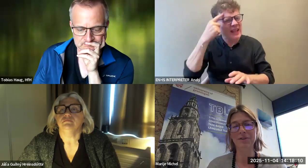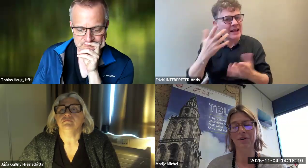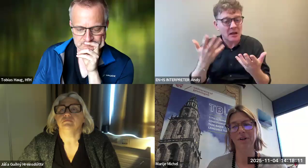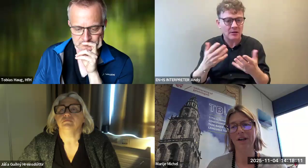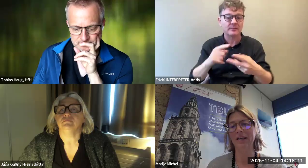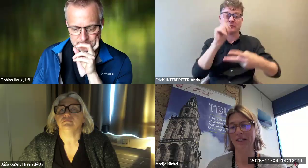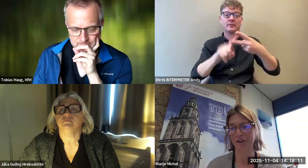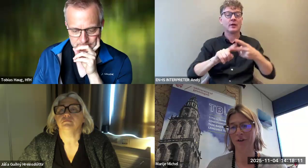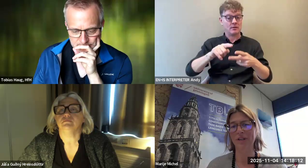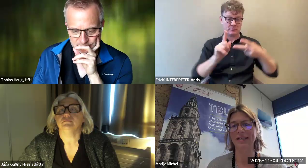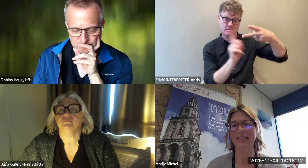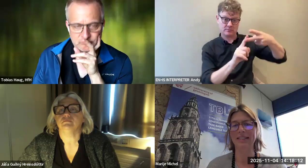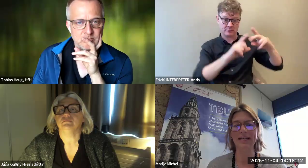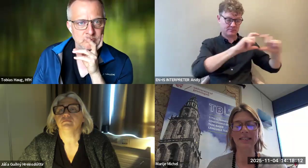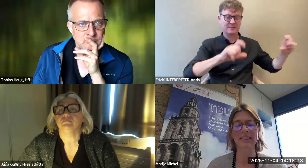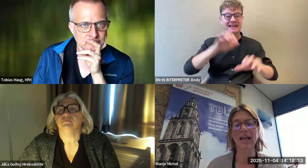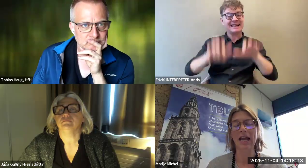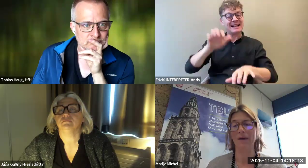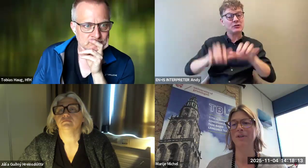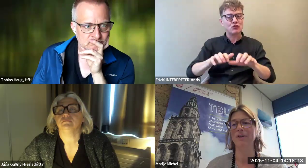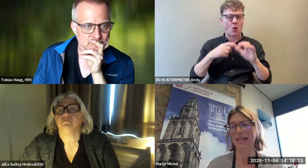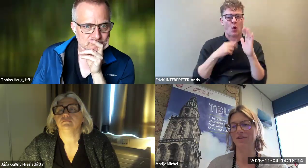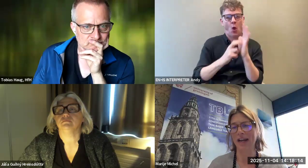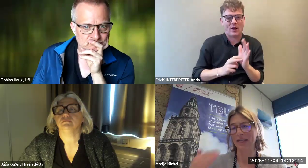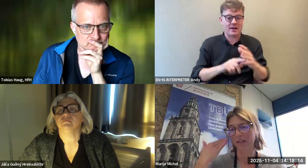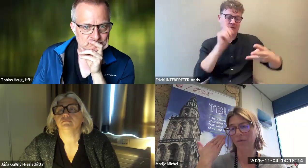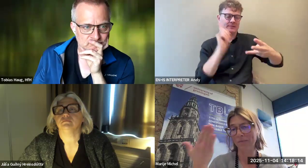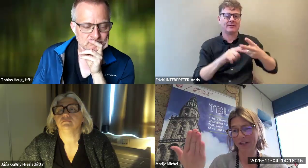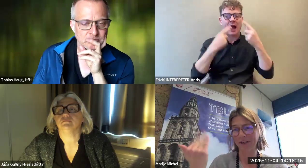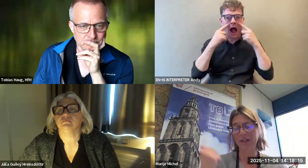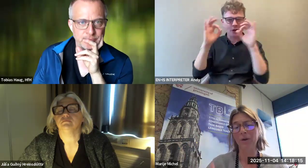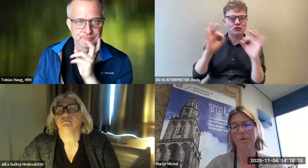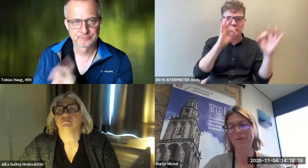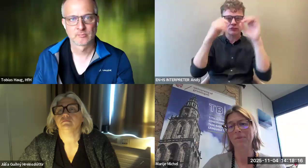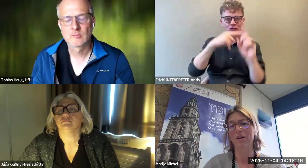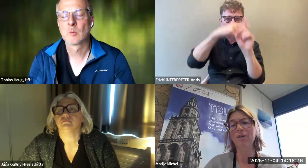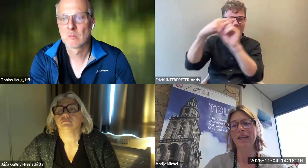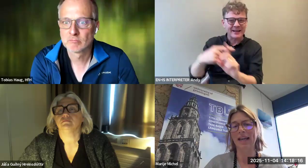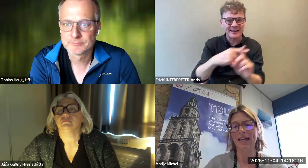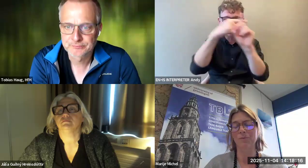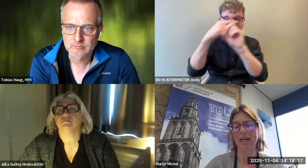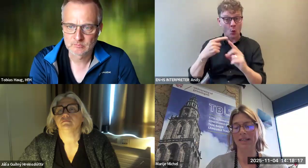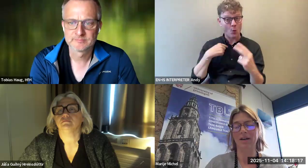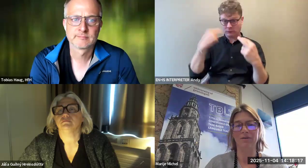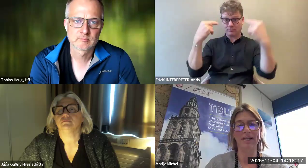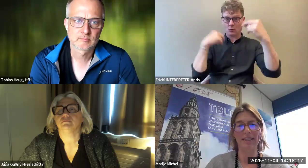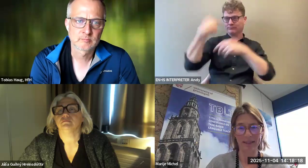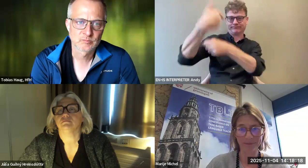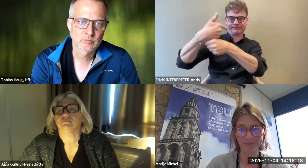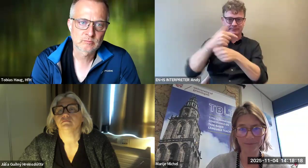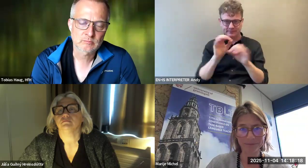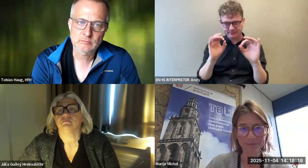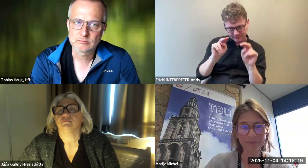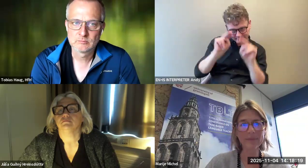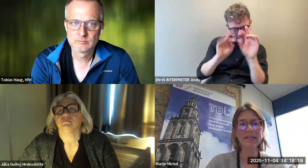something like keystroke logging, and I'll show that in a second. And we use eye tracking. So we measure what people are looking at while they are